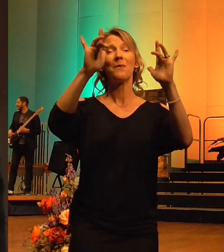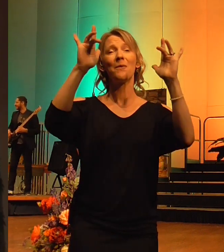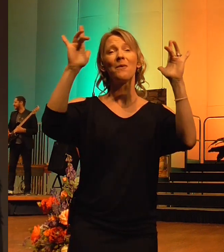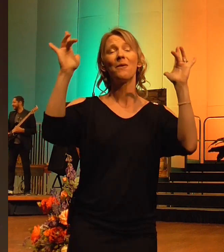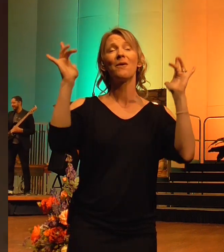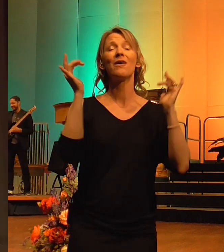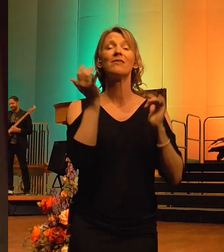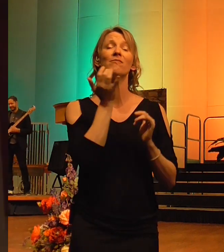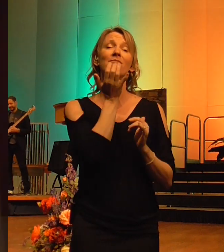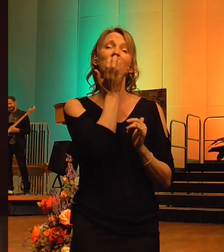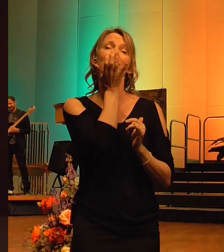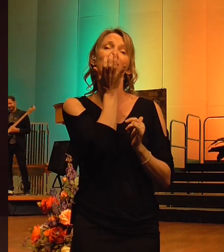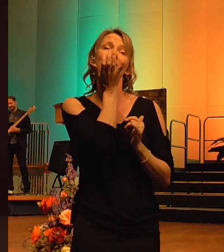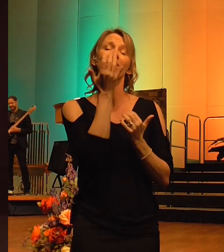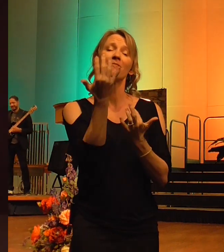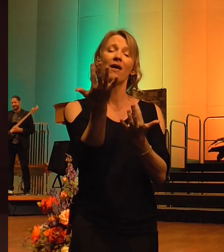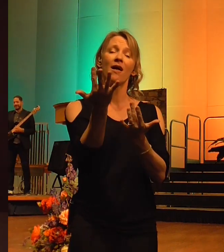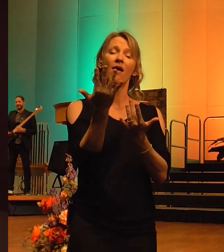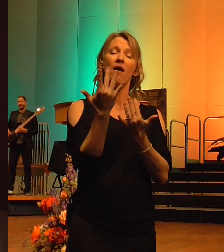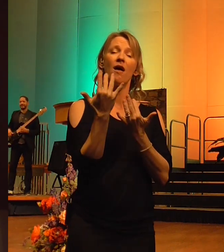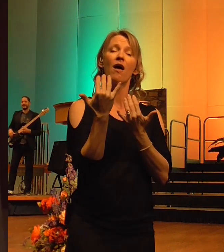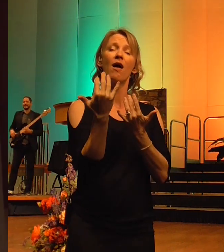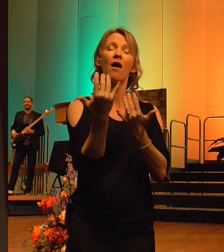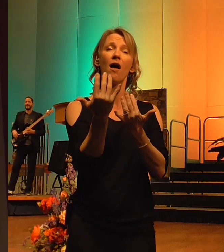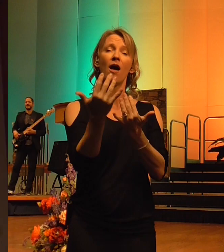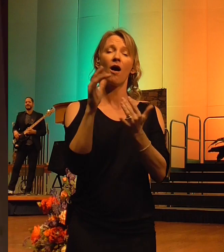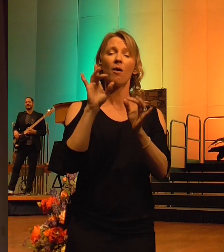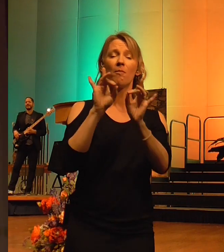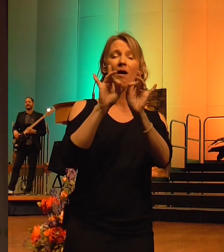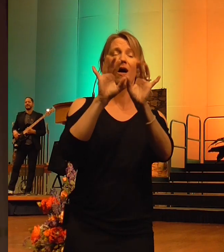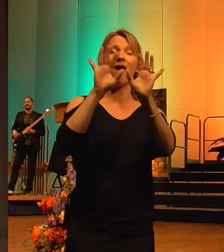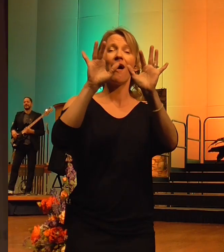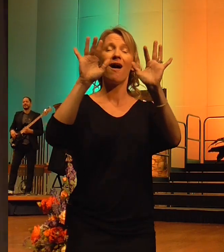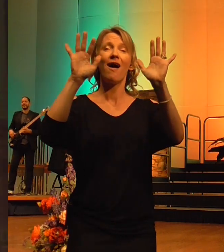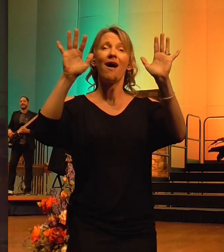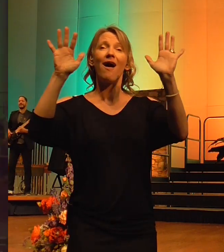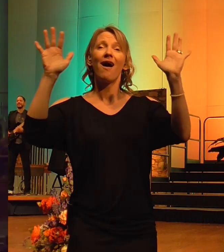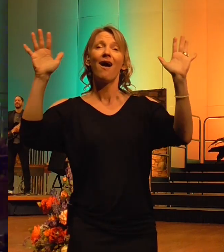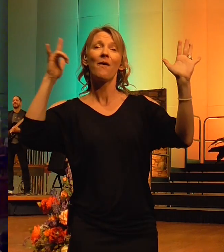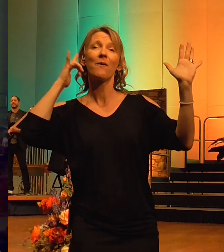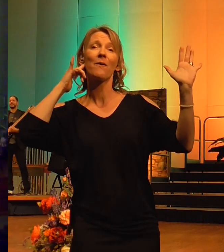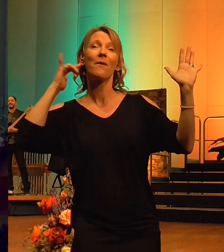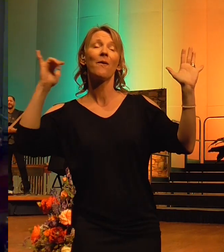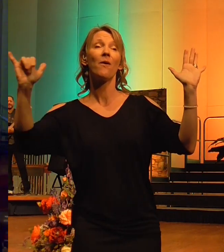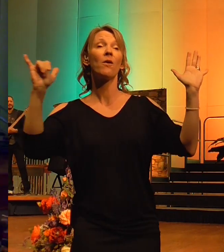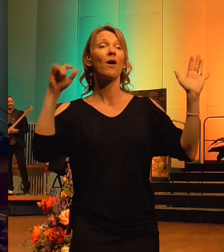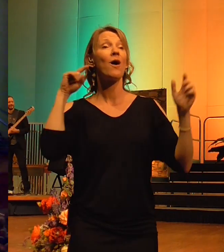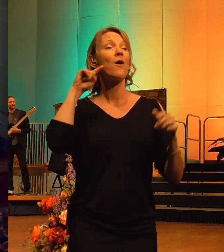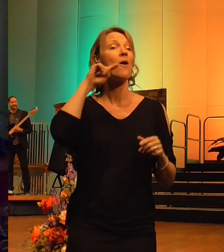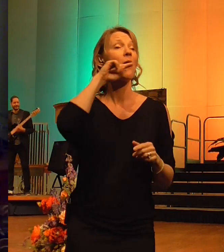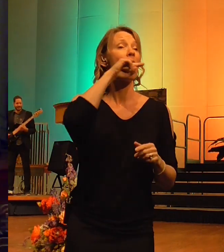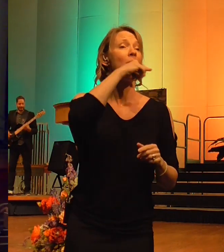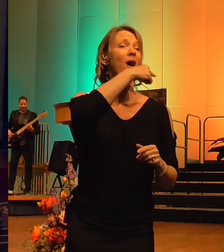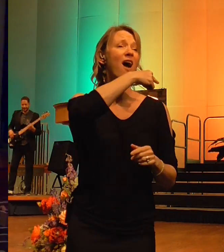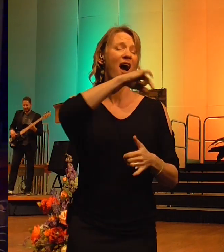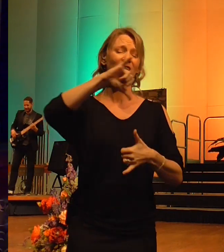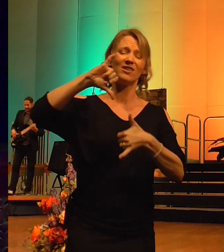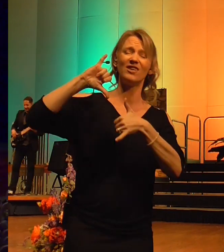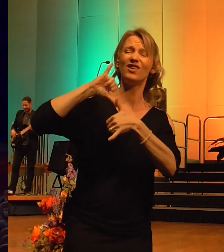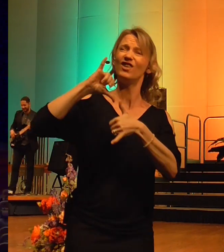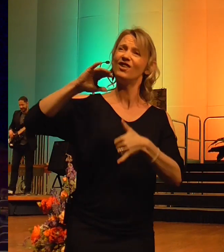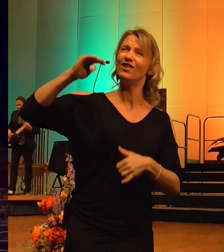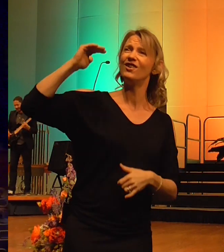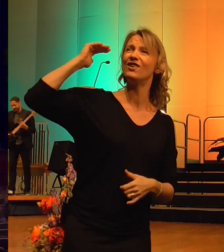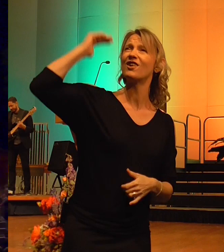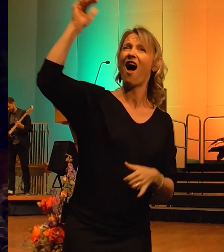There's a bright golden haze on the meadow. The corn is as high as